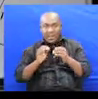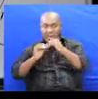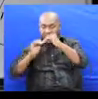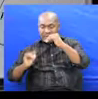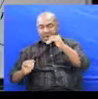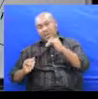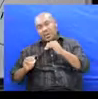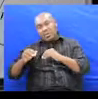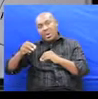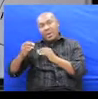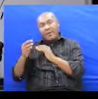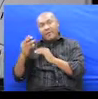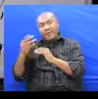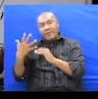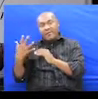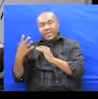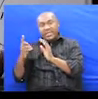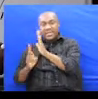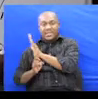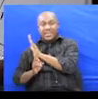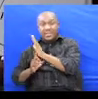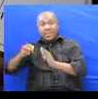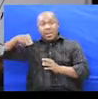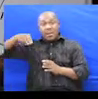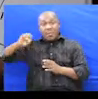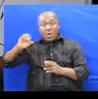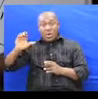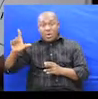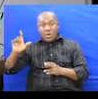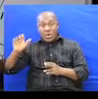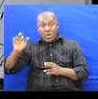the molar mass, it is 56 gram per mole.